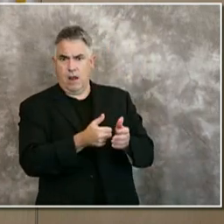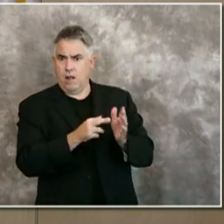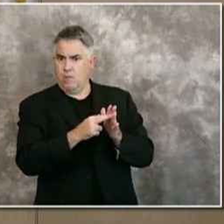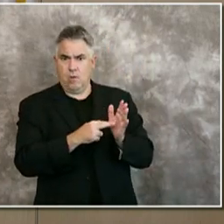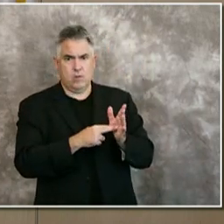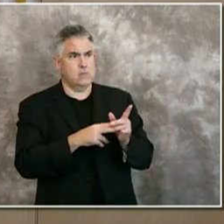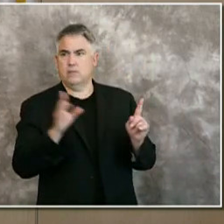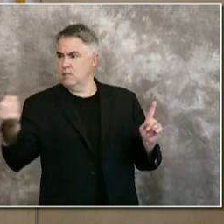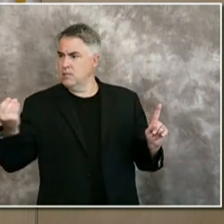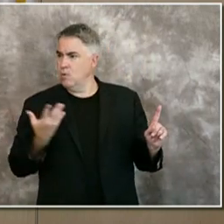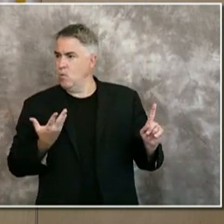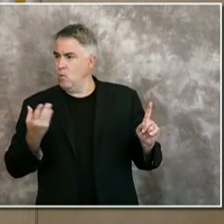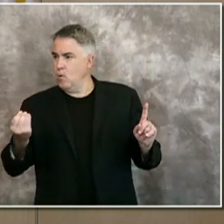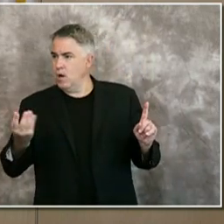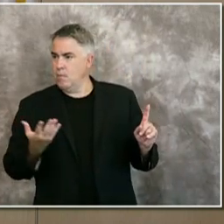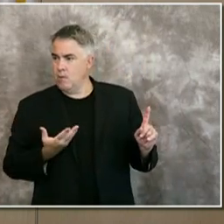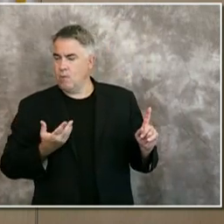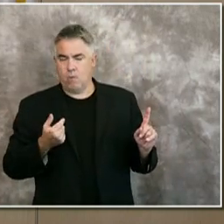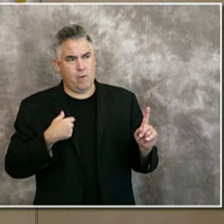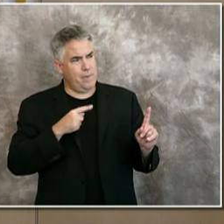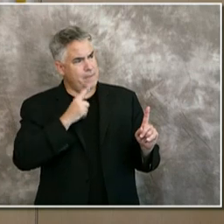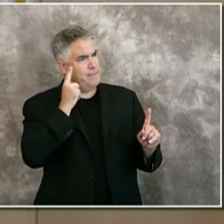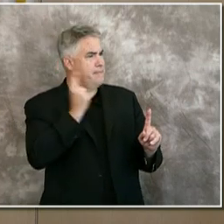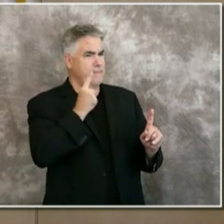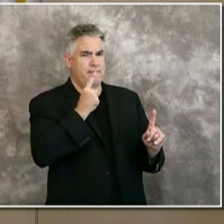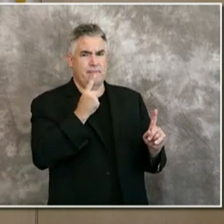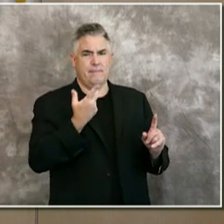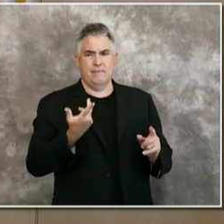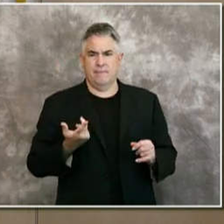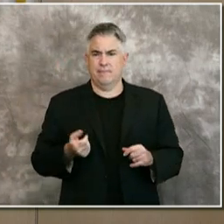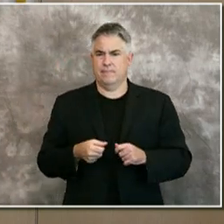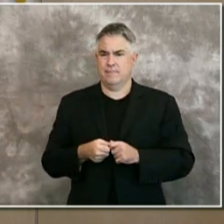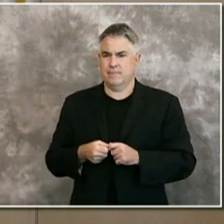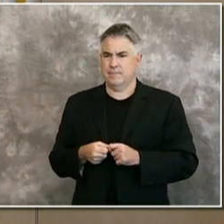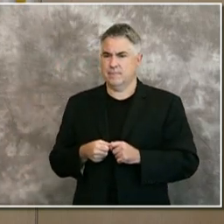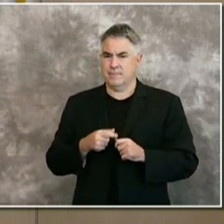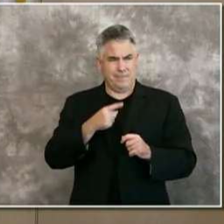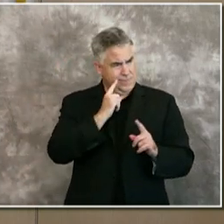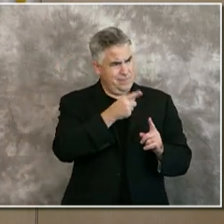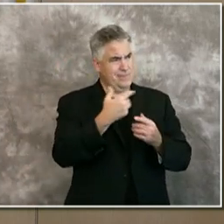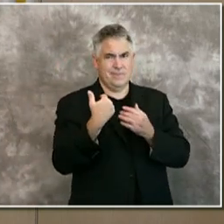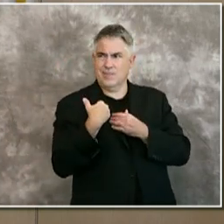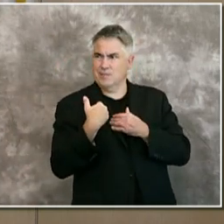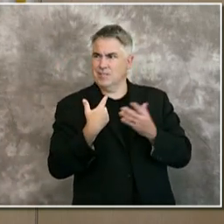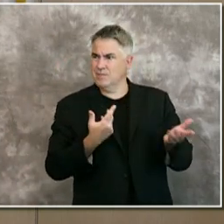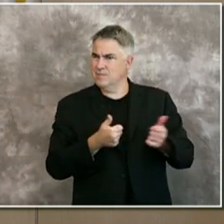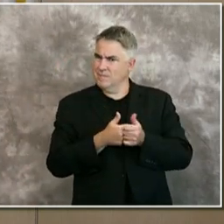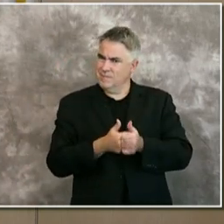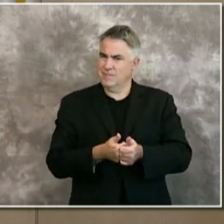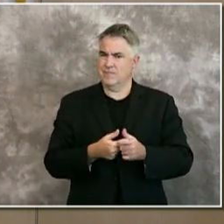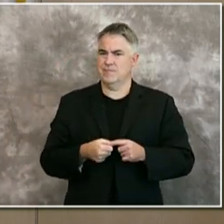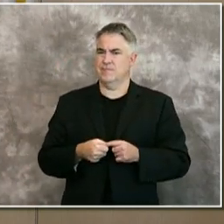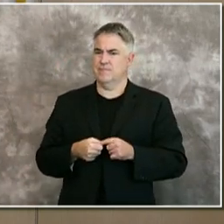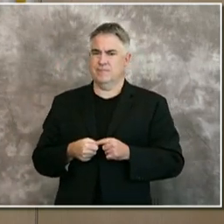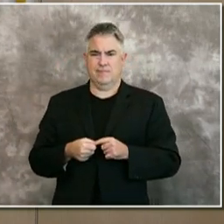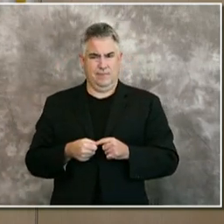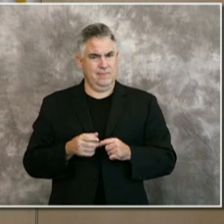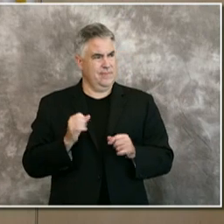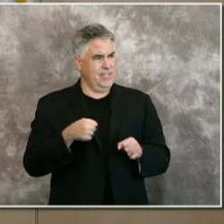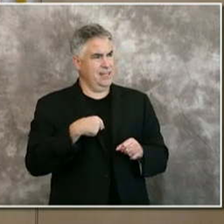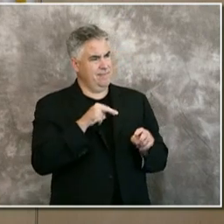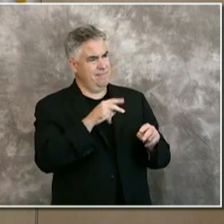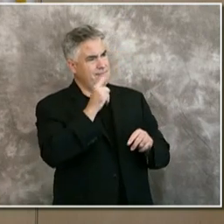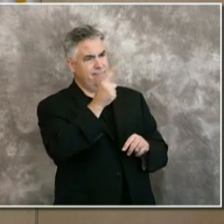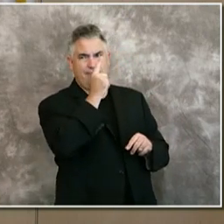know. We encourage businesses to take responsibility and enforce the guidance, and then we have